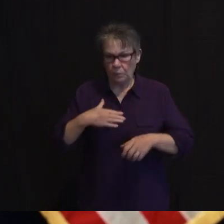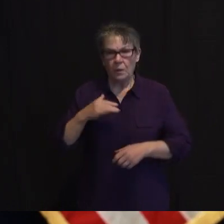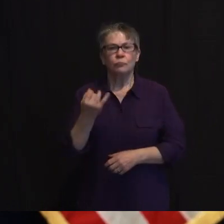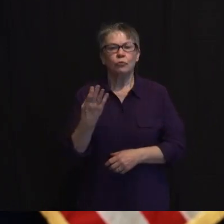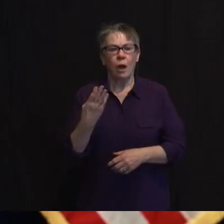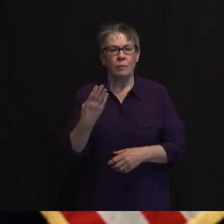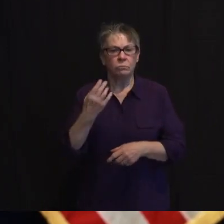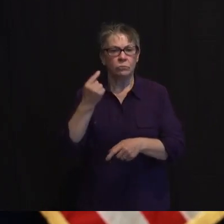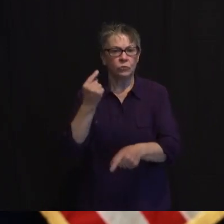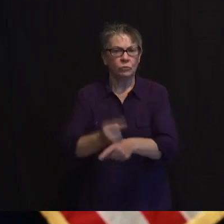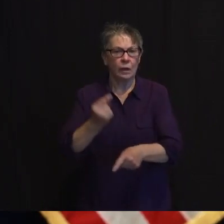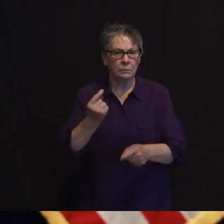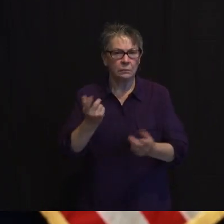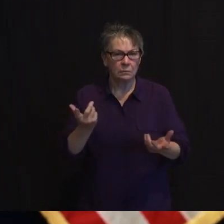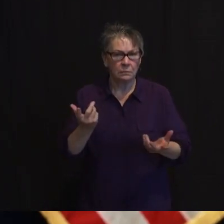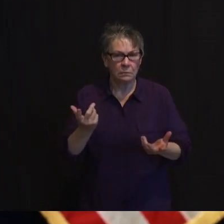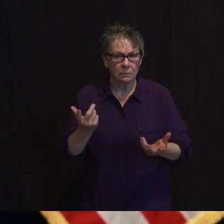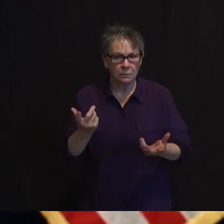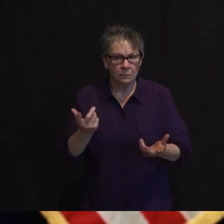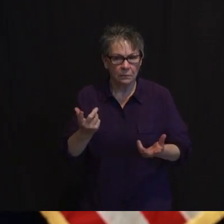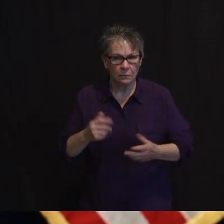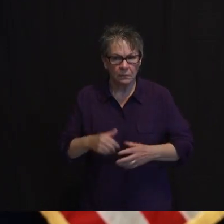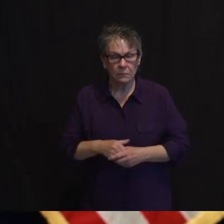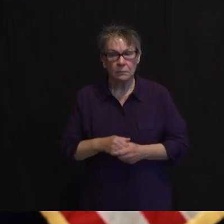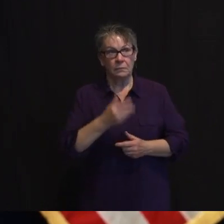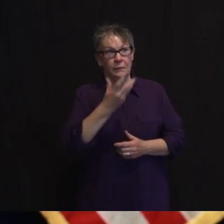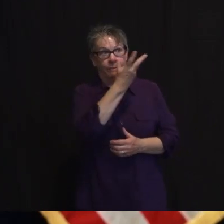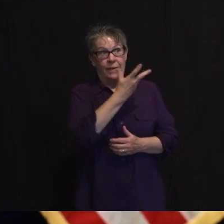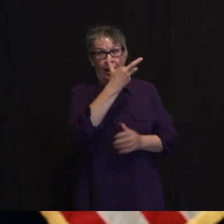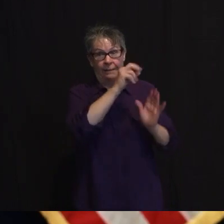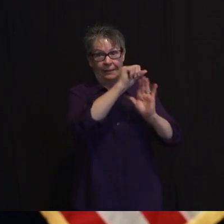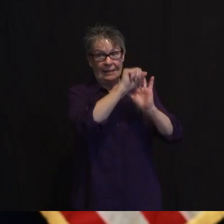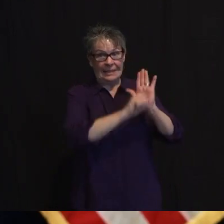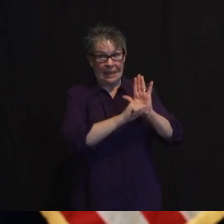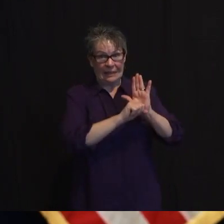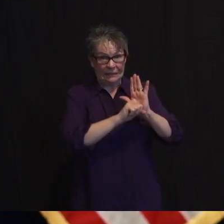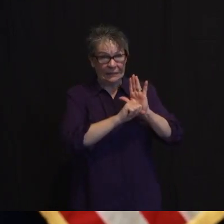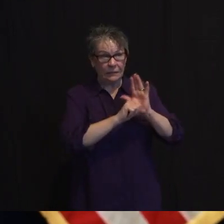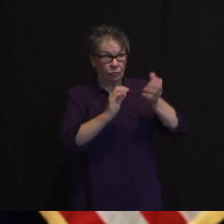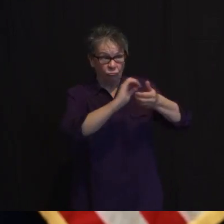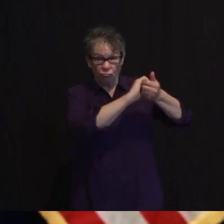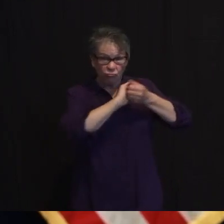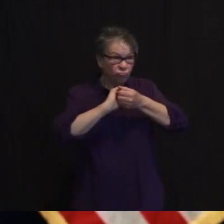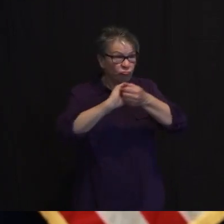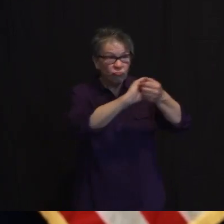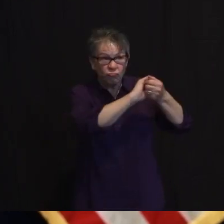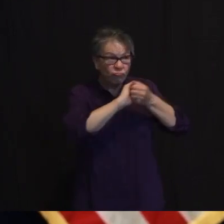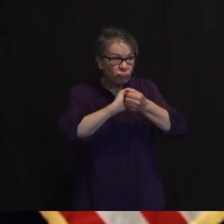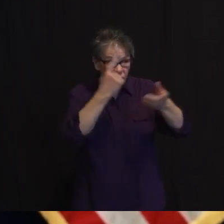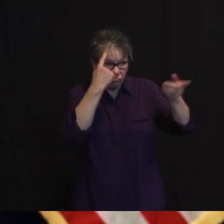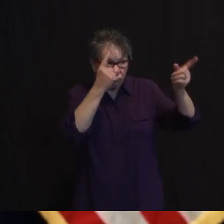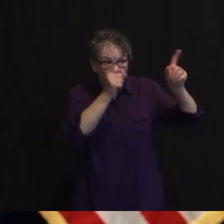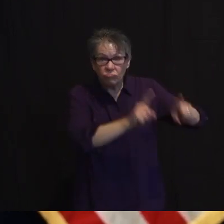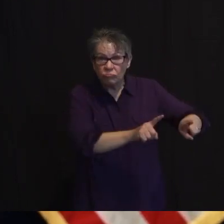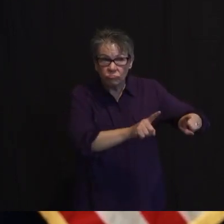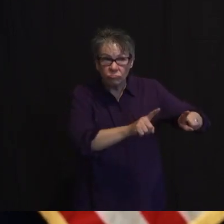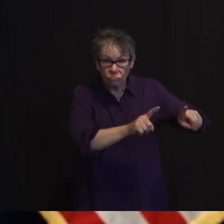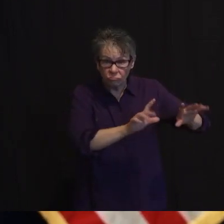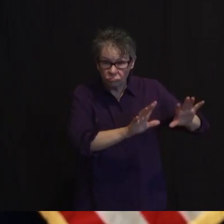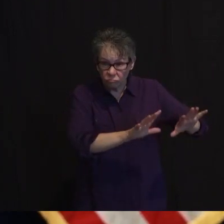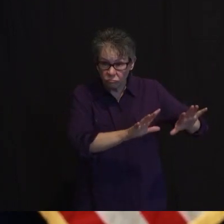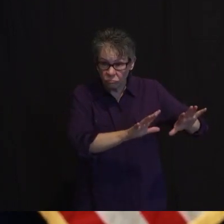good harmonization with regional partners, and would hope that we could do that as well in harmony with the